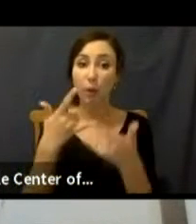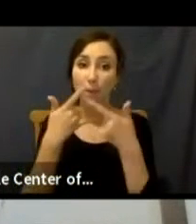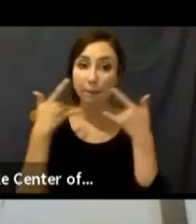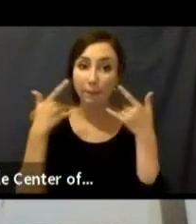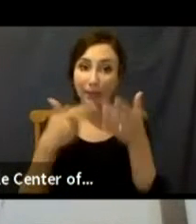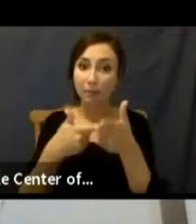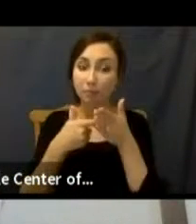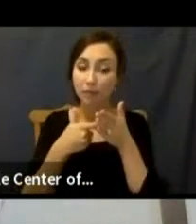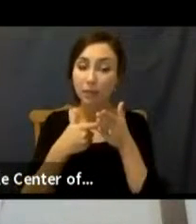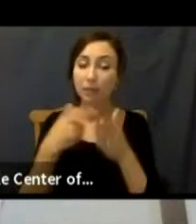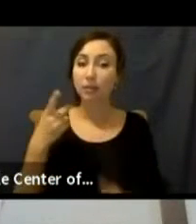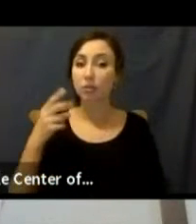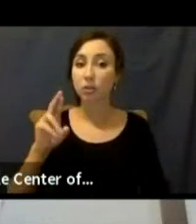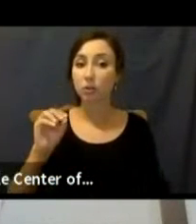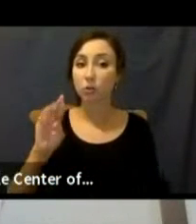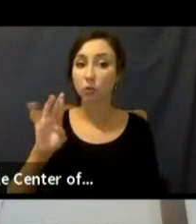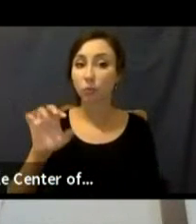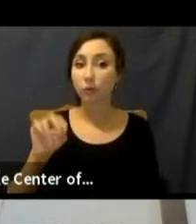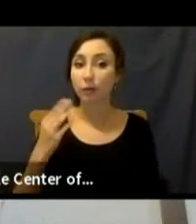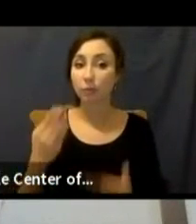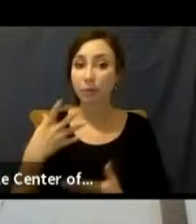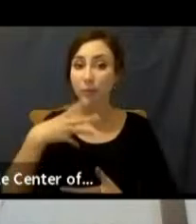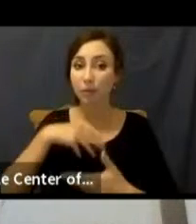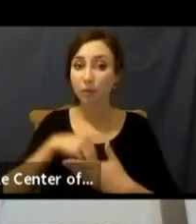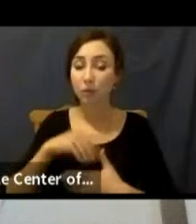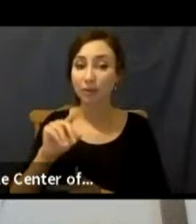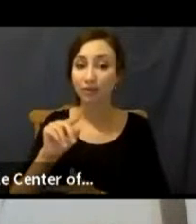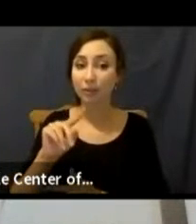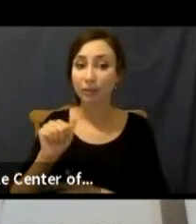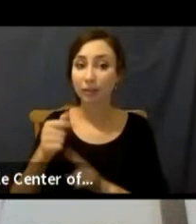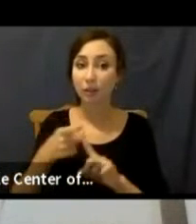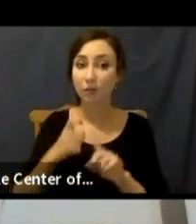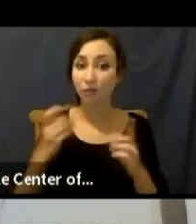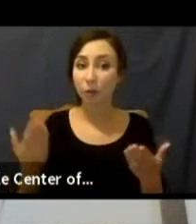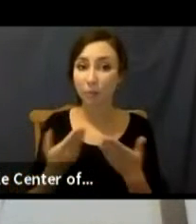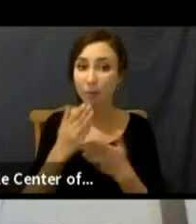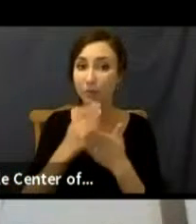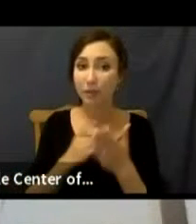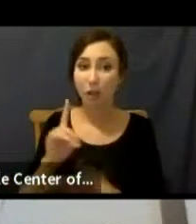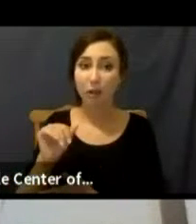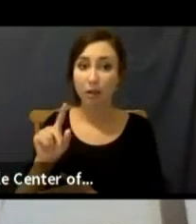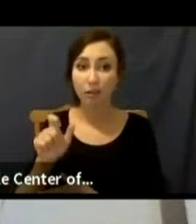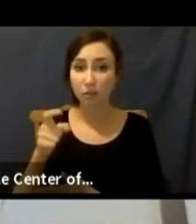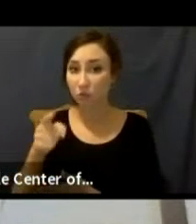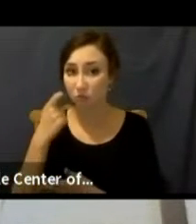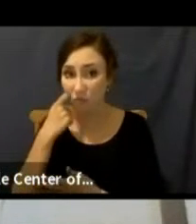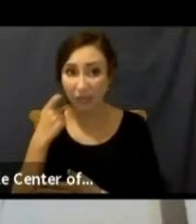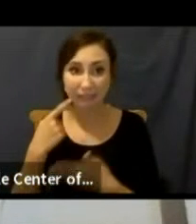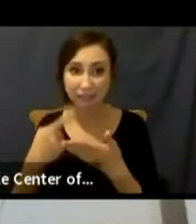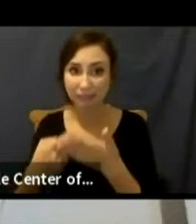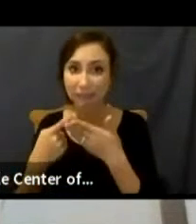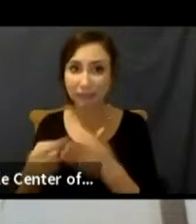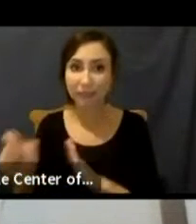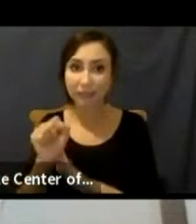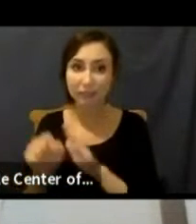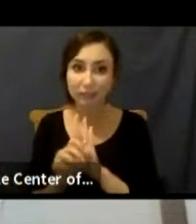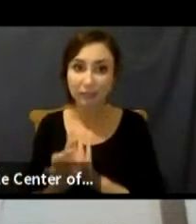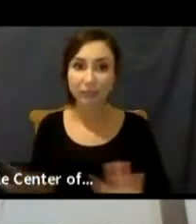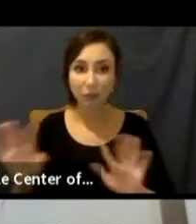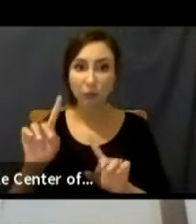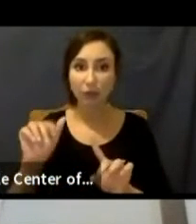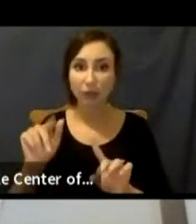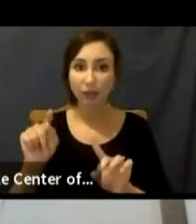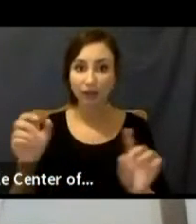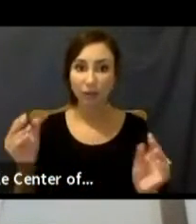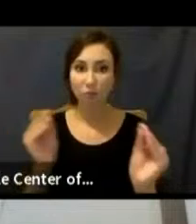you might include is, data from here, but some of the data you just talked about the statewide data is really a more compelling